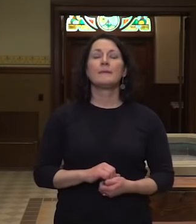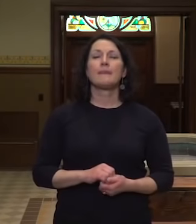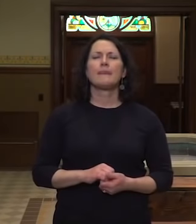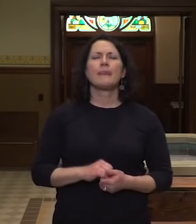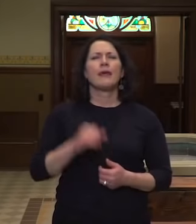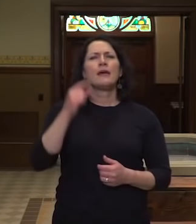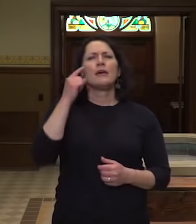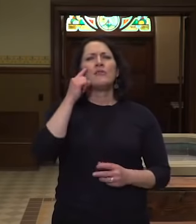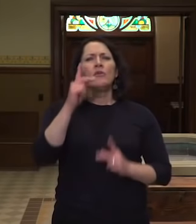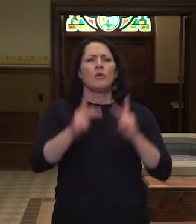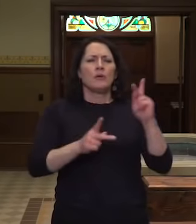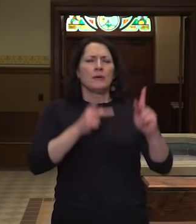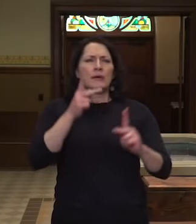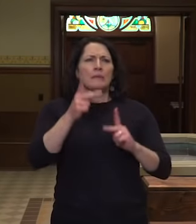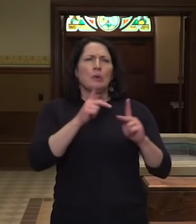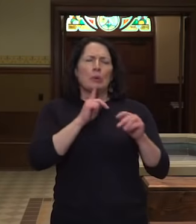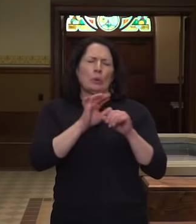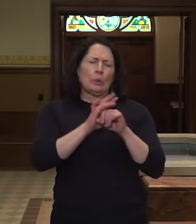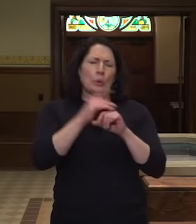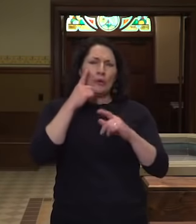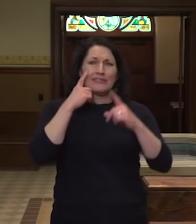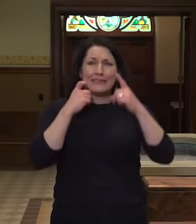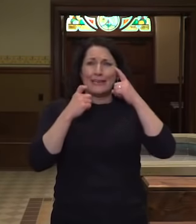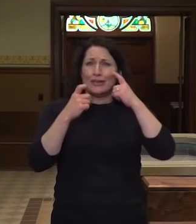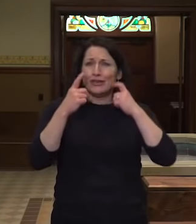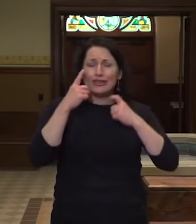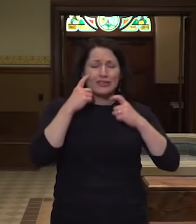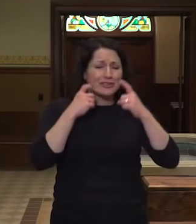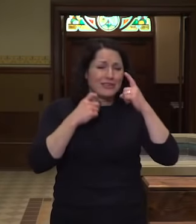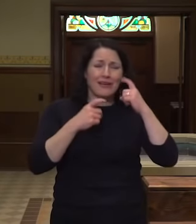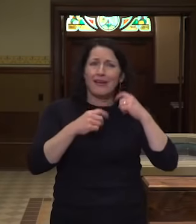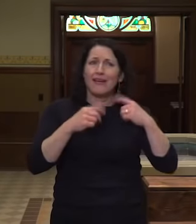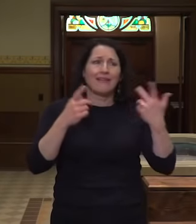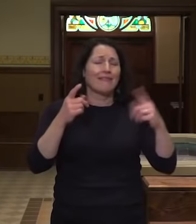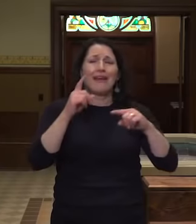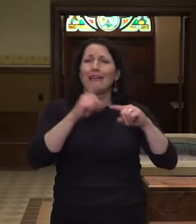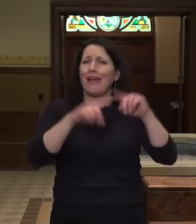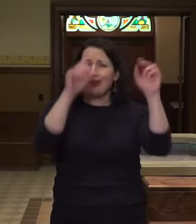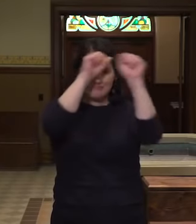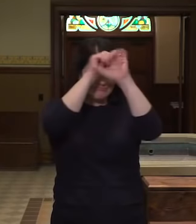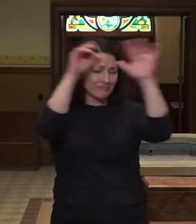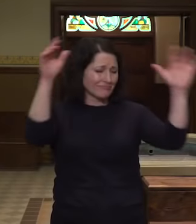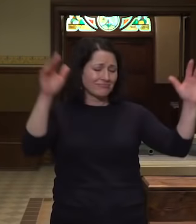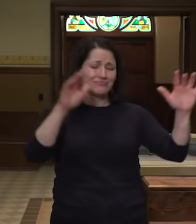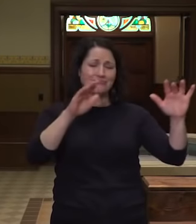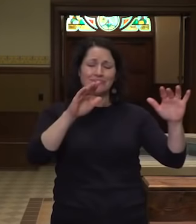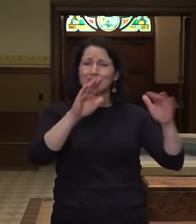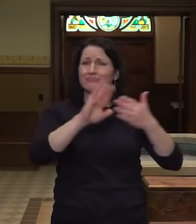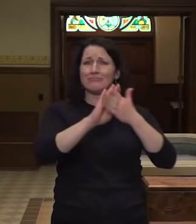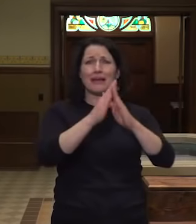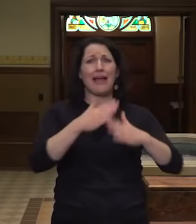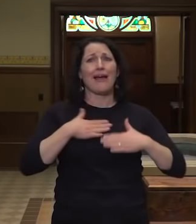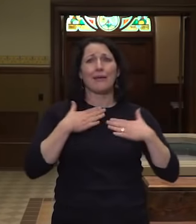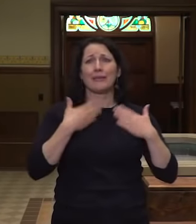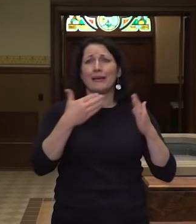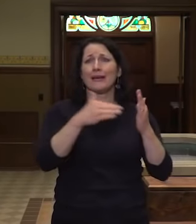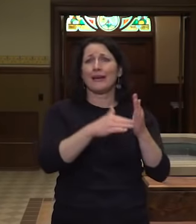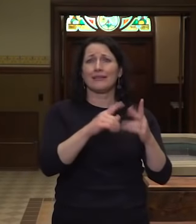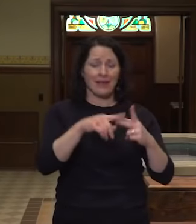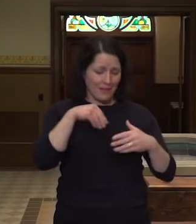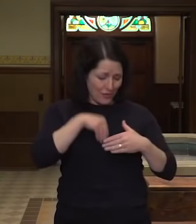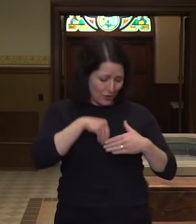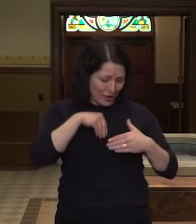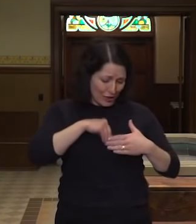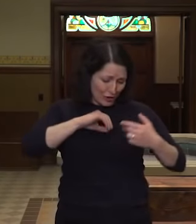For those who are full of tears and cannot imagine being happy again, whose inner hurts have never yet